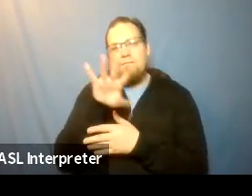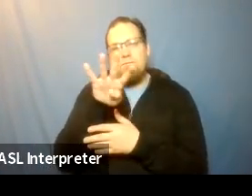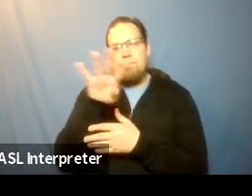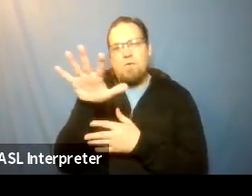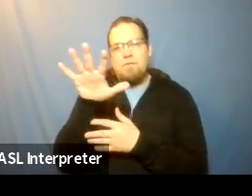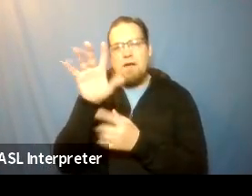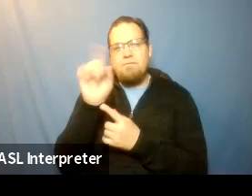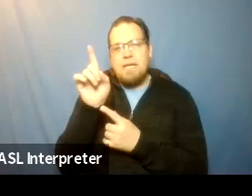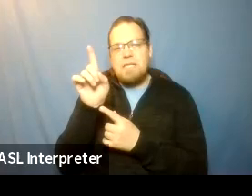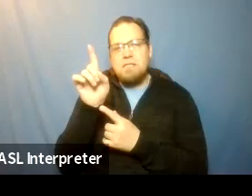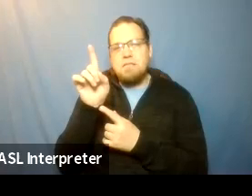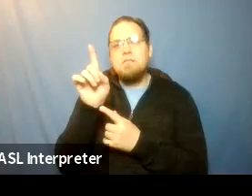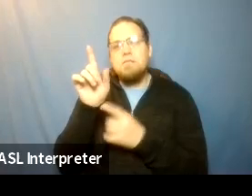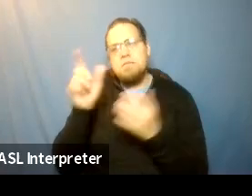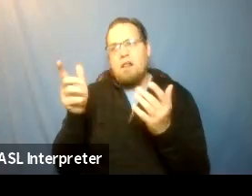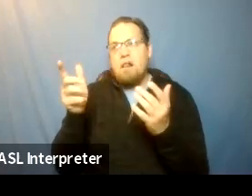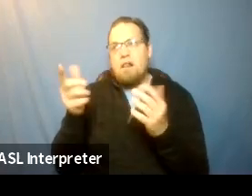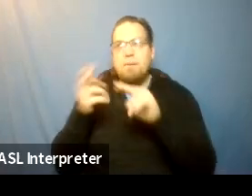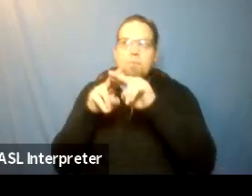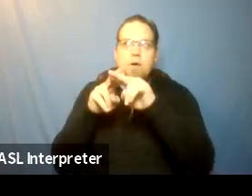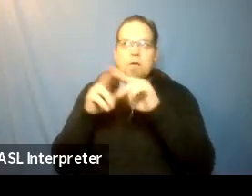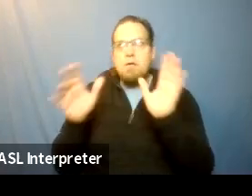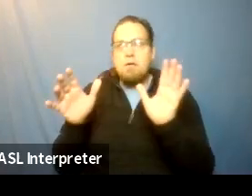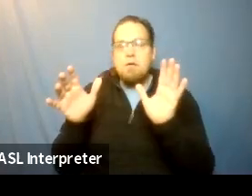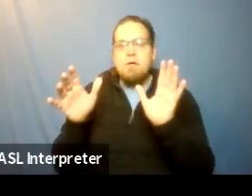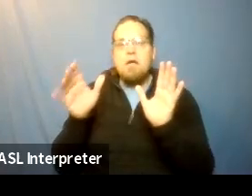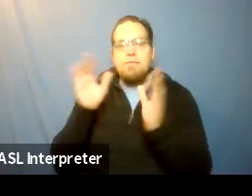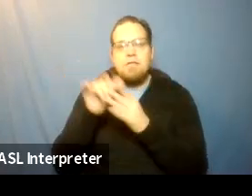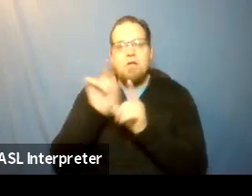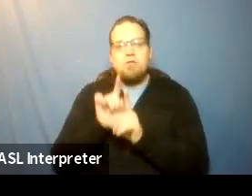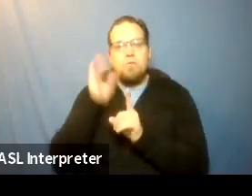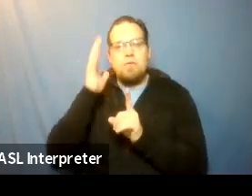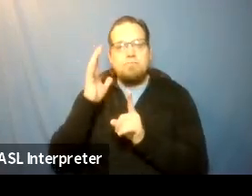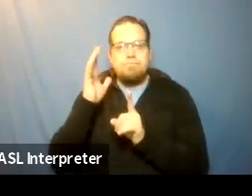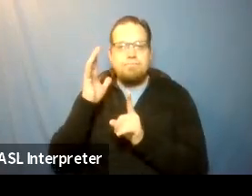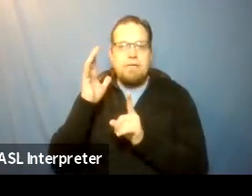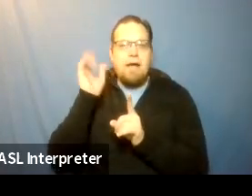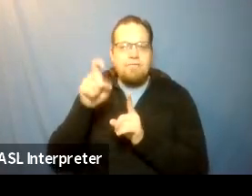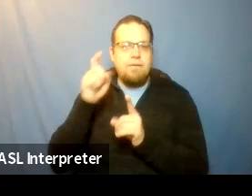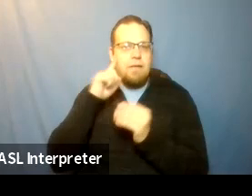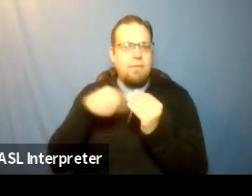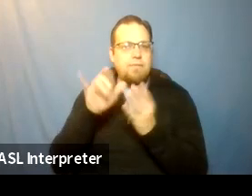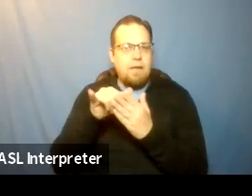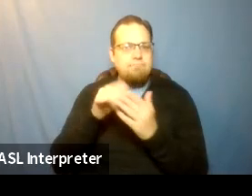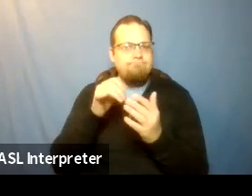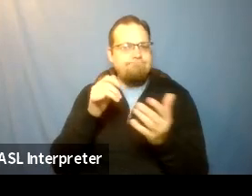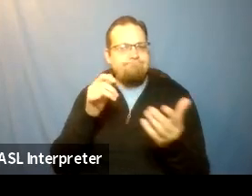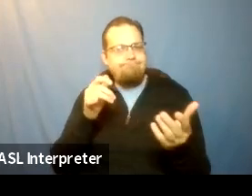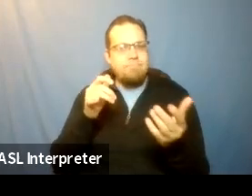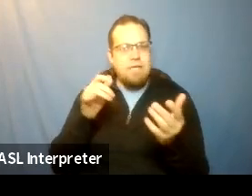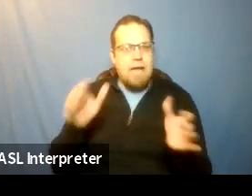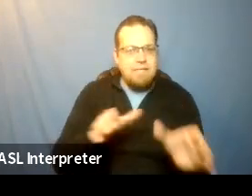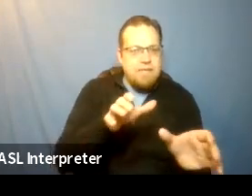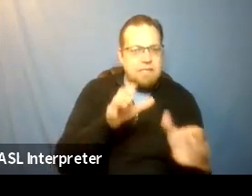minutes or slightly larger than that. So that's also going to take into consideration in terms of the activities that may or may not